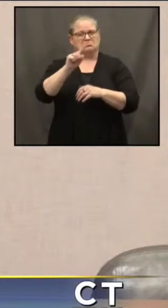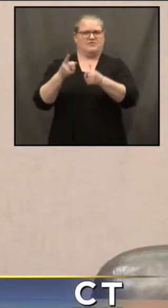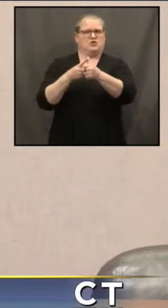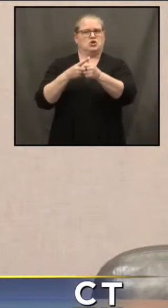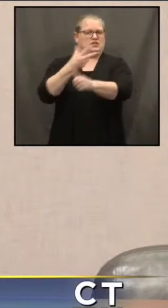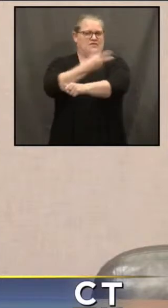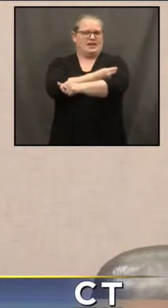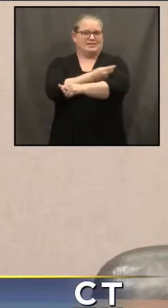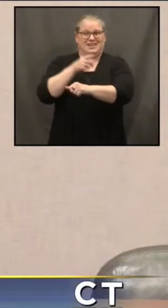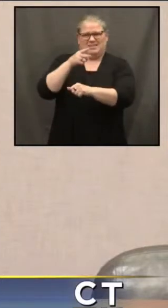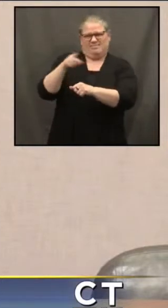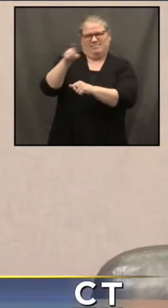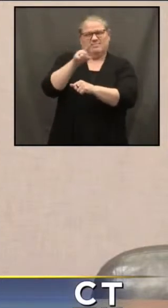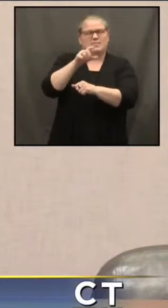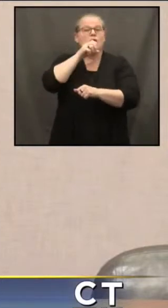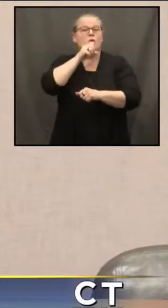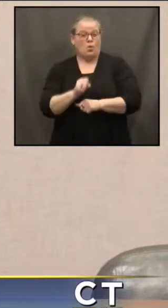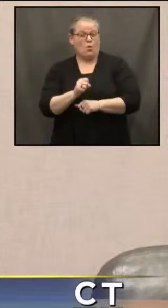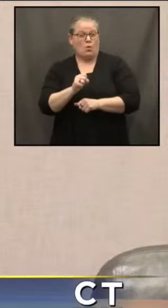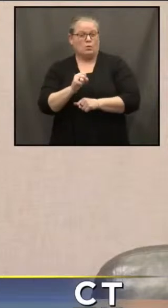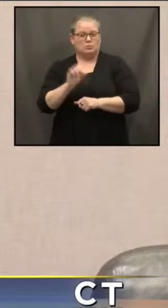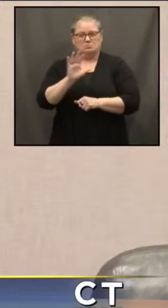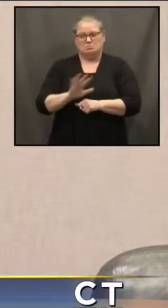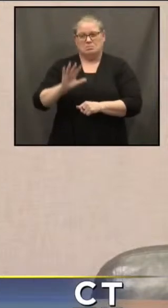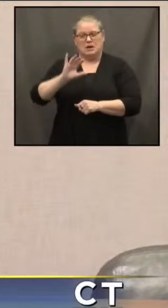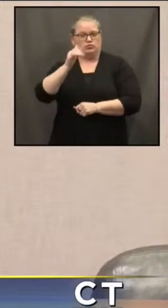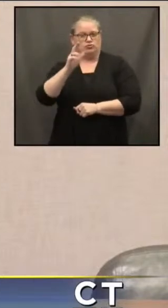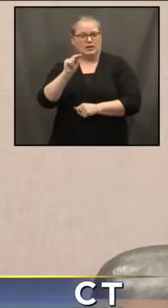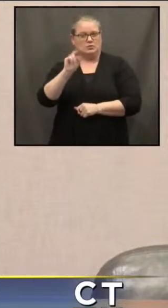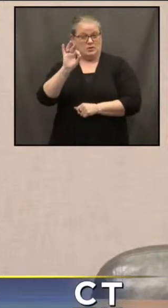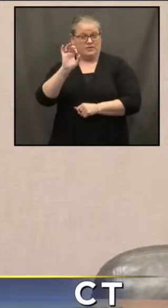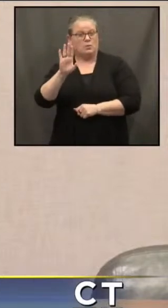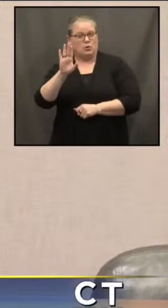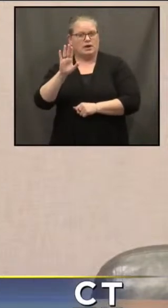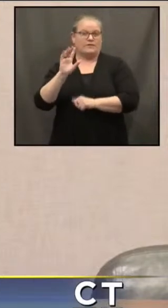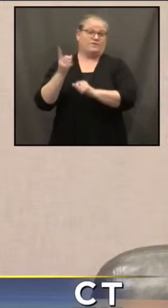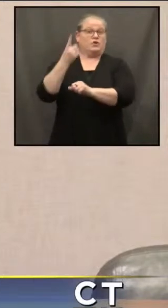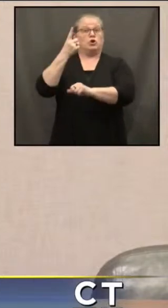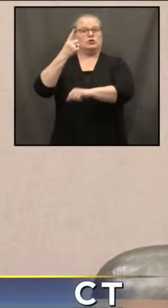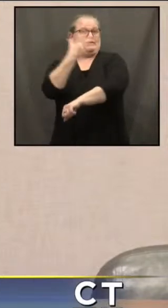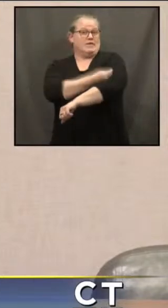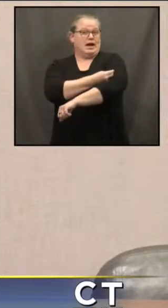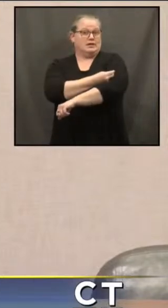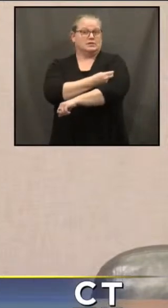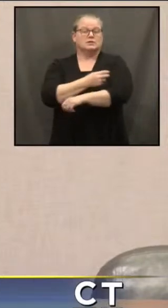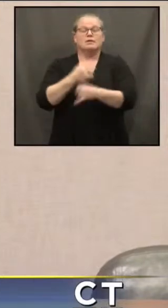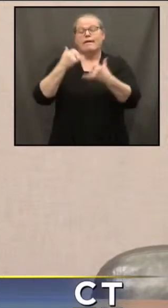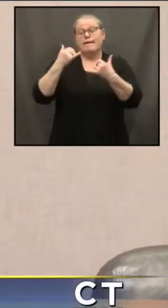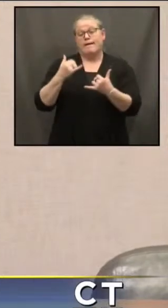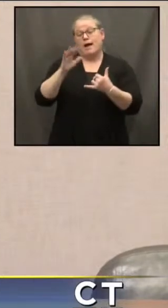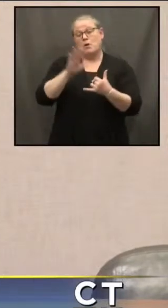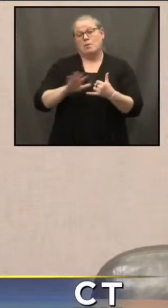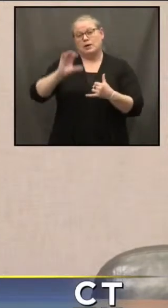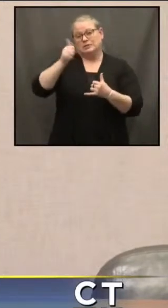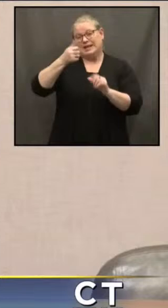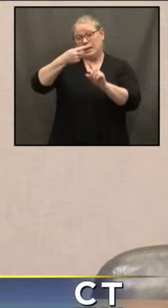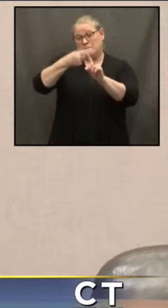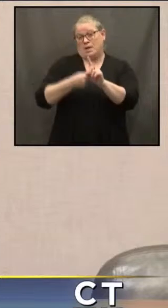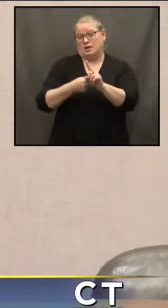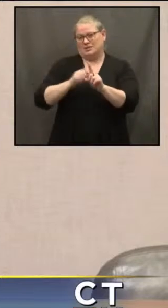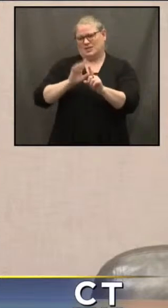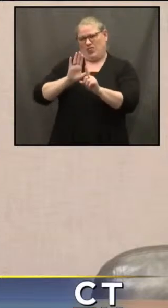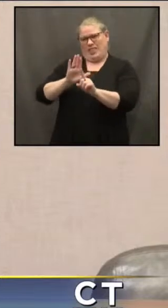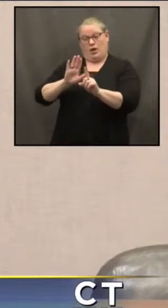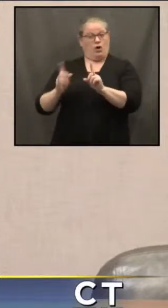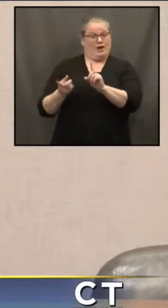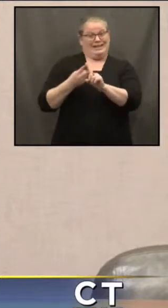to January and February, we are now many months, 10 months into their initial vaccination series. And one thing